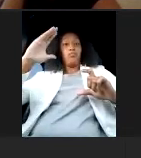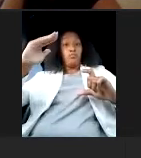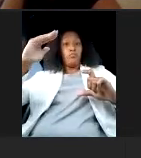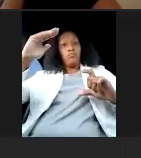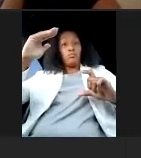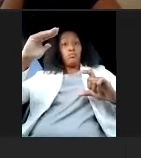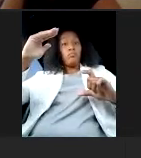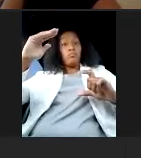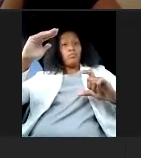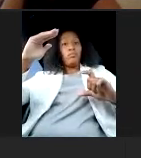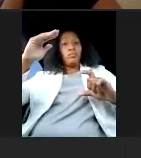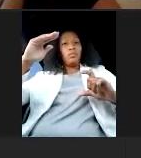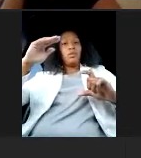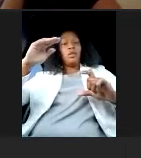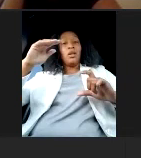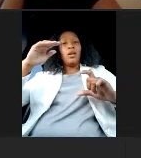1.057 quarts.